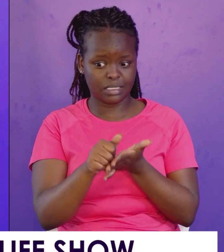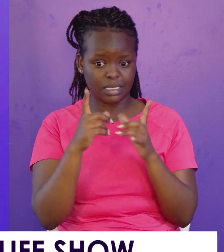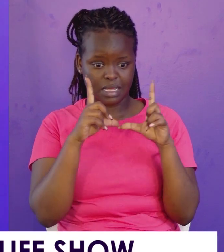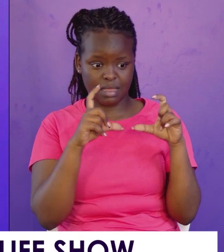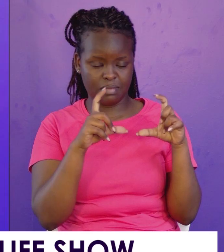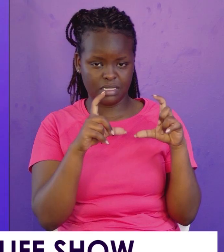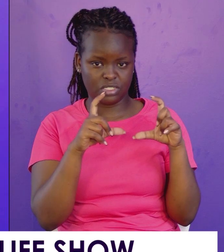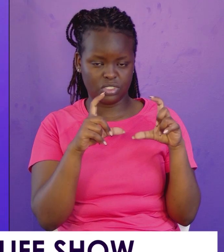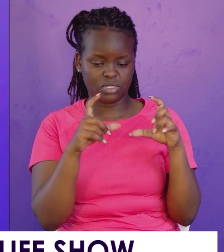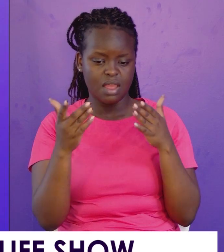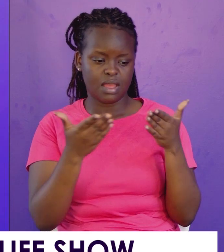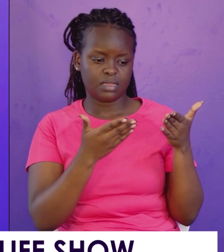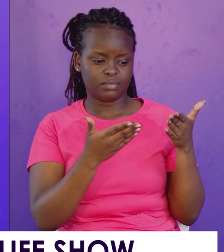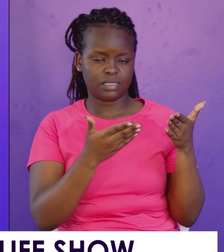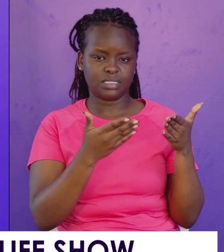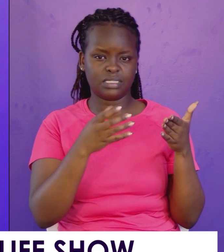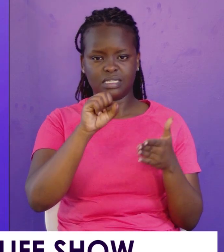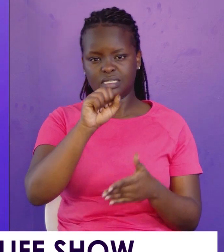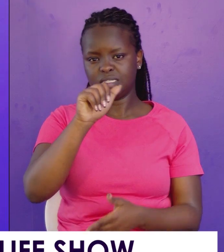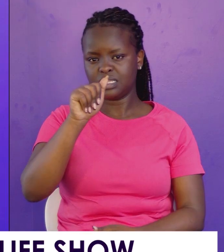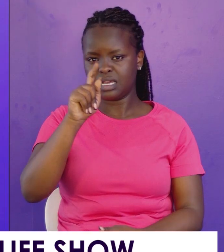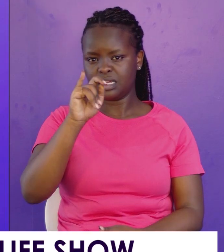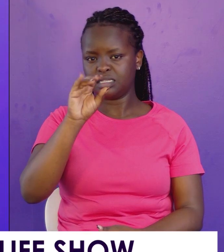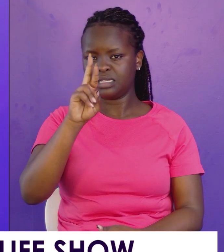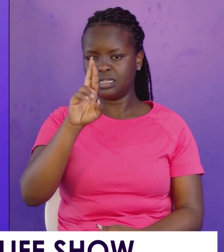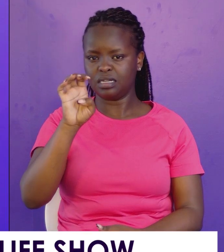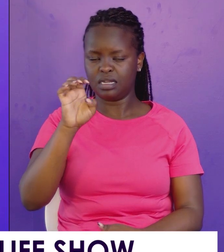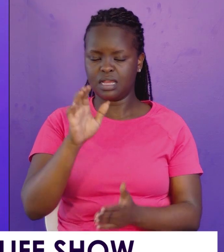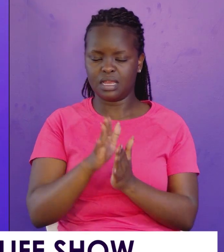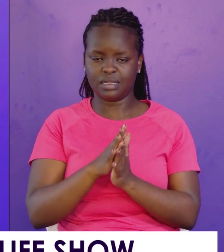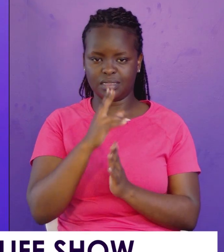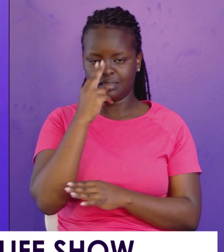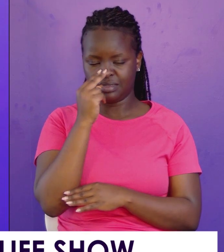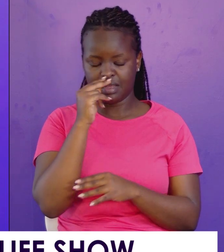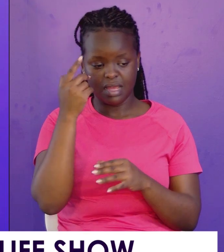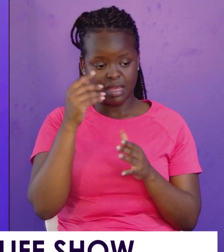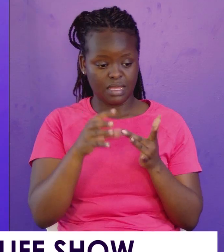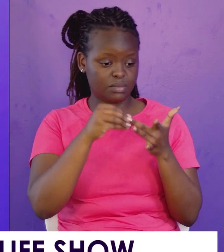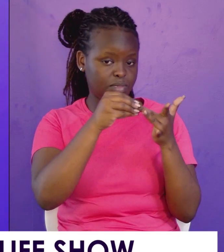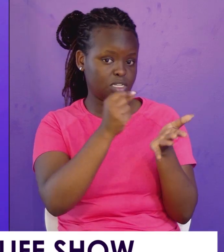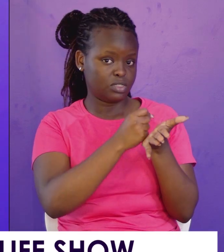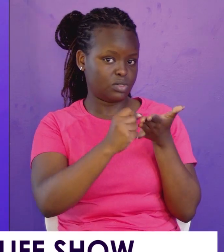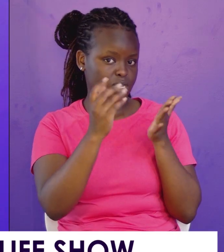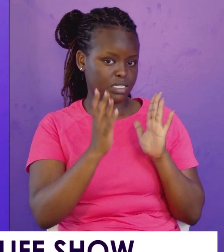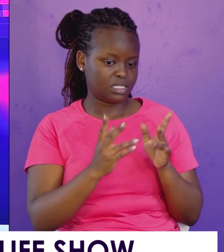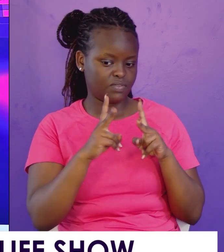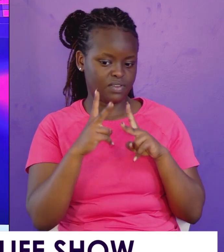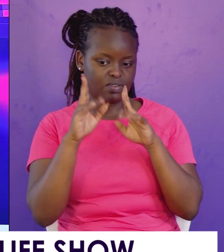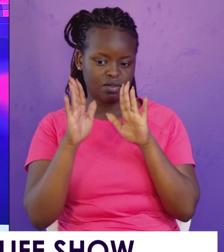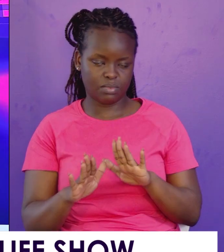of satire and comedy in communication. Very effective, especially for writers. Yes, it is very important to